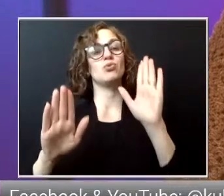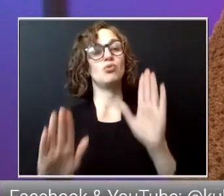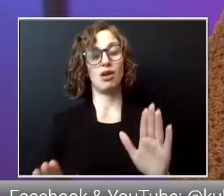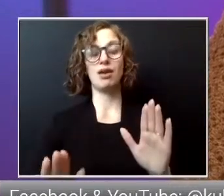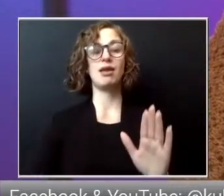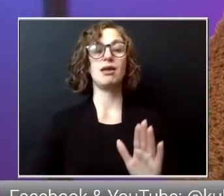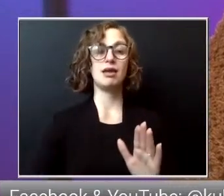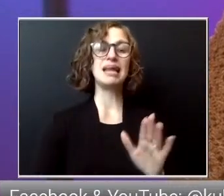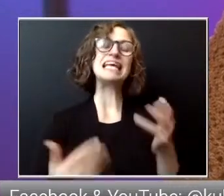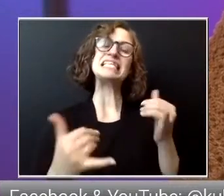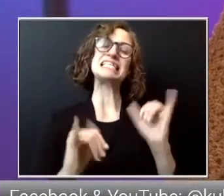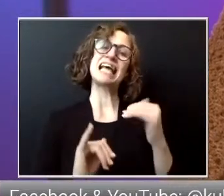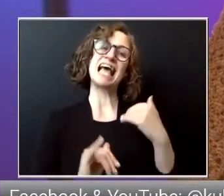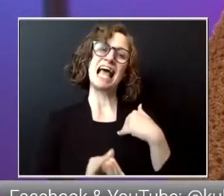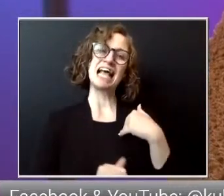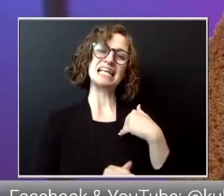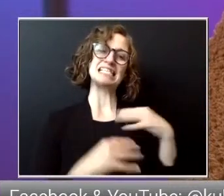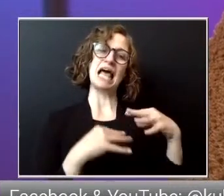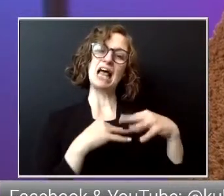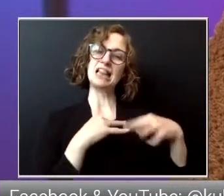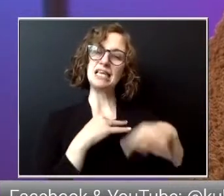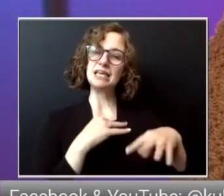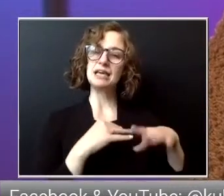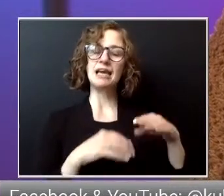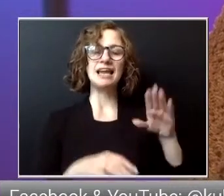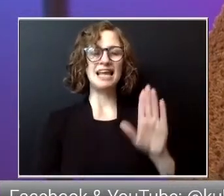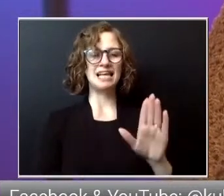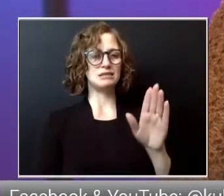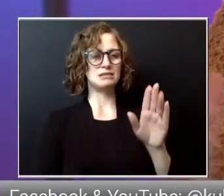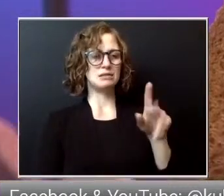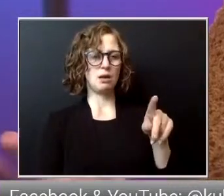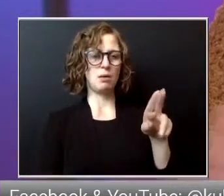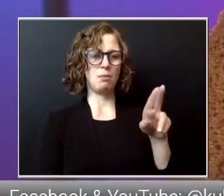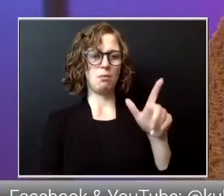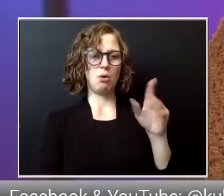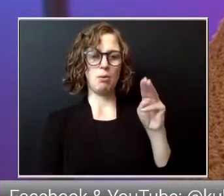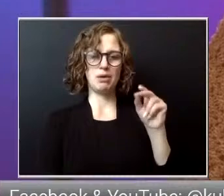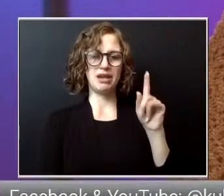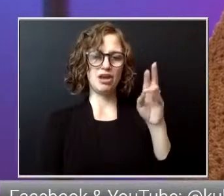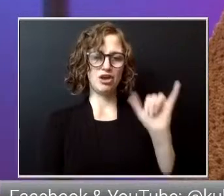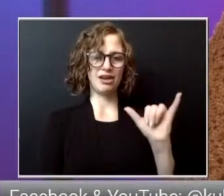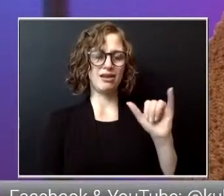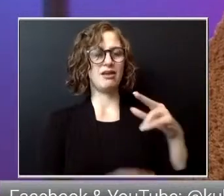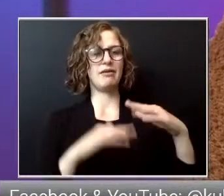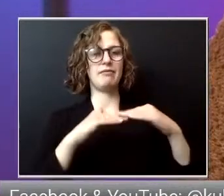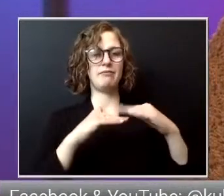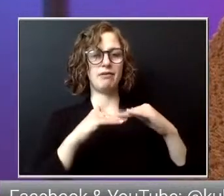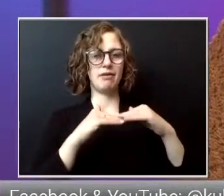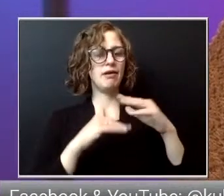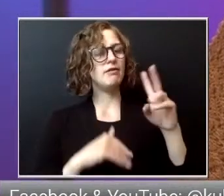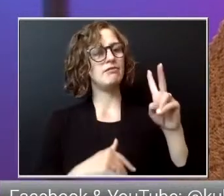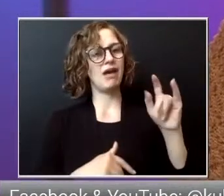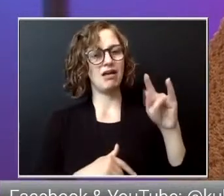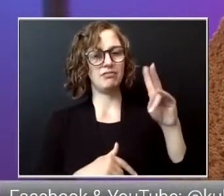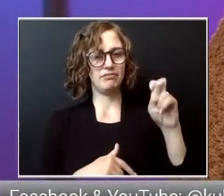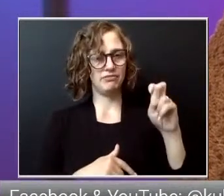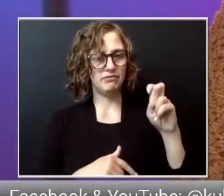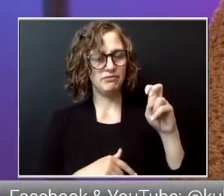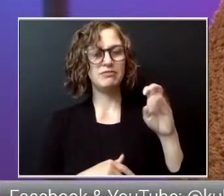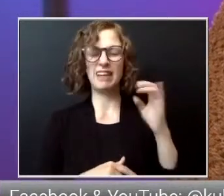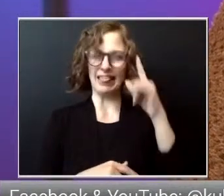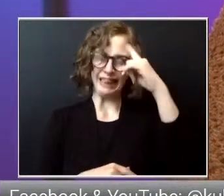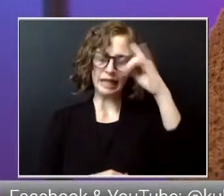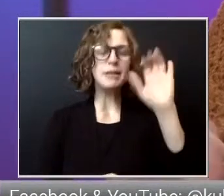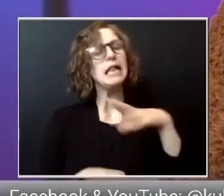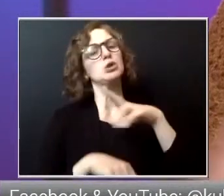a leak in the pulmonary valve, I think, which is normal for his heart condition.